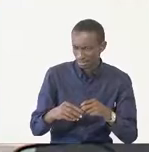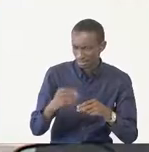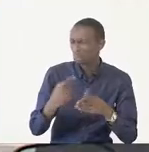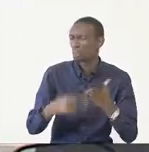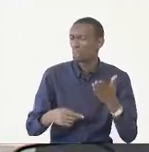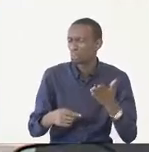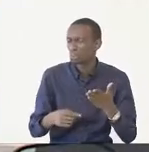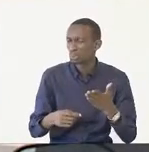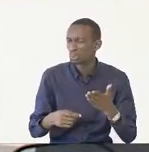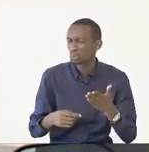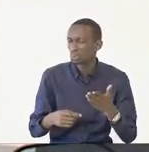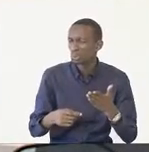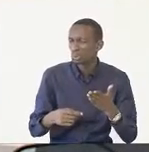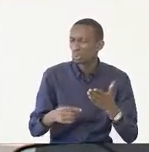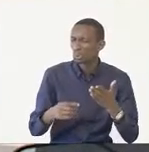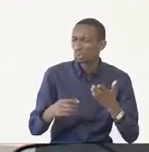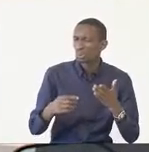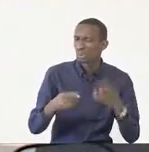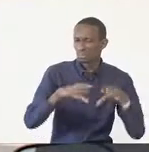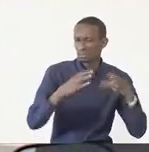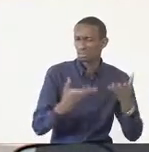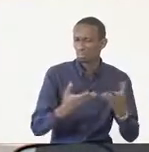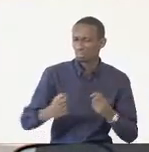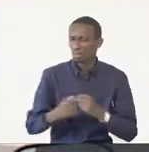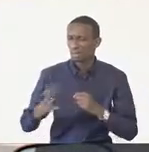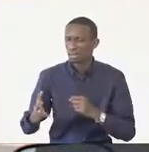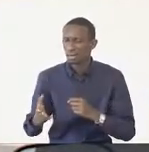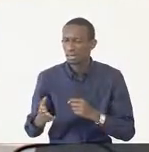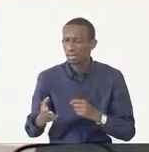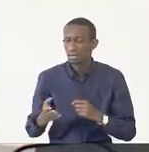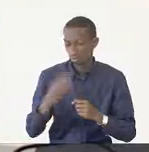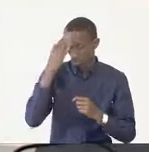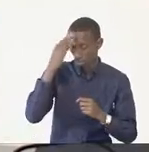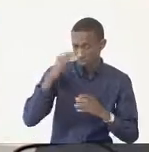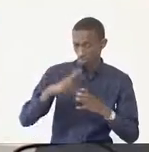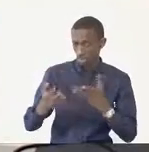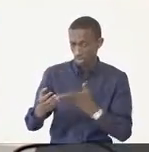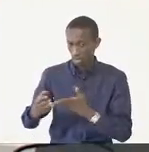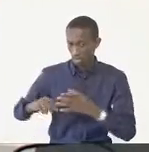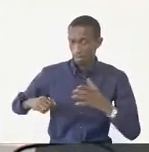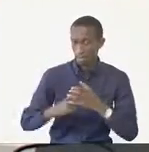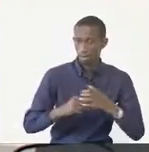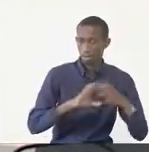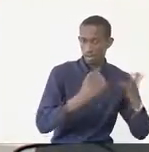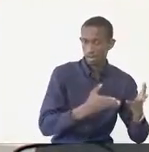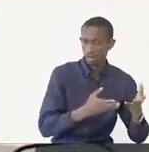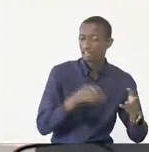was hit by another one. Remember that particle that is hitting another is